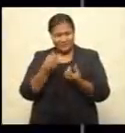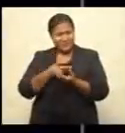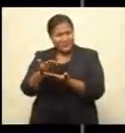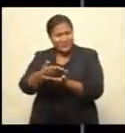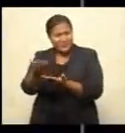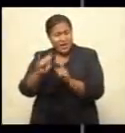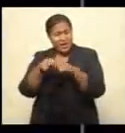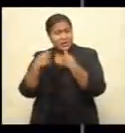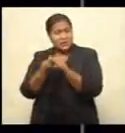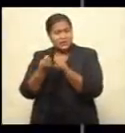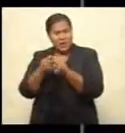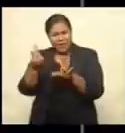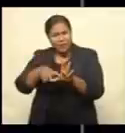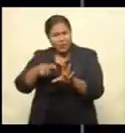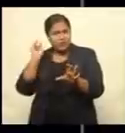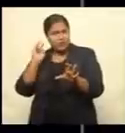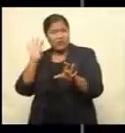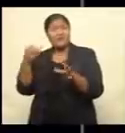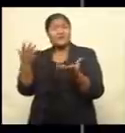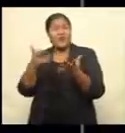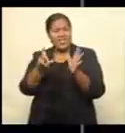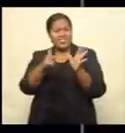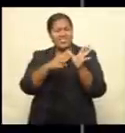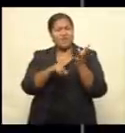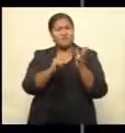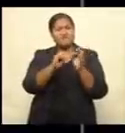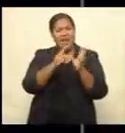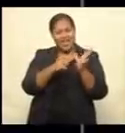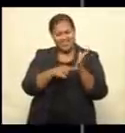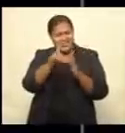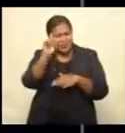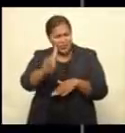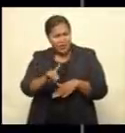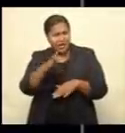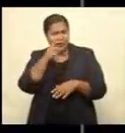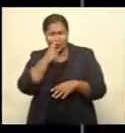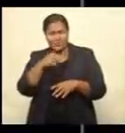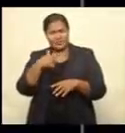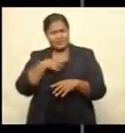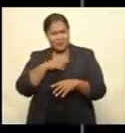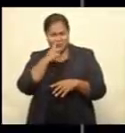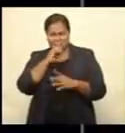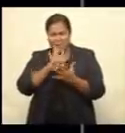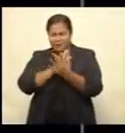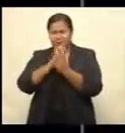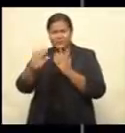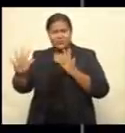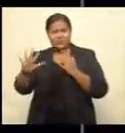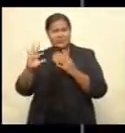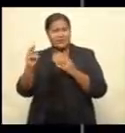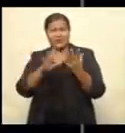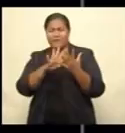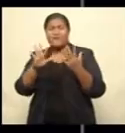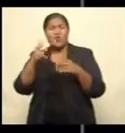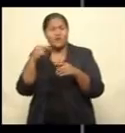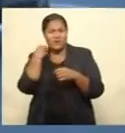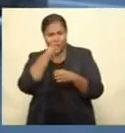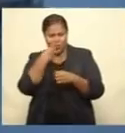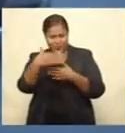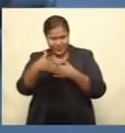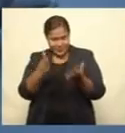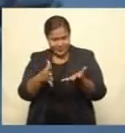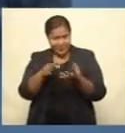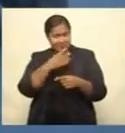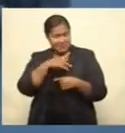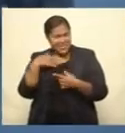team had to be pulled out from Dombati Nasinu earlier today as people started lining up for food packs. Ministry for Economy